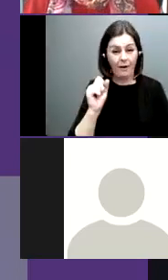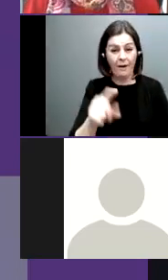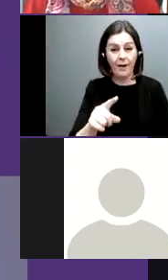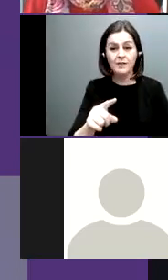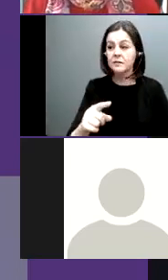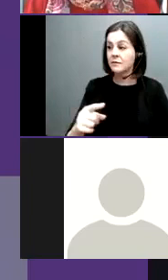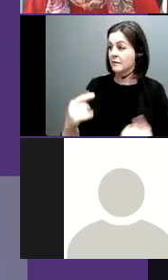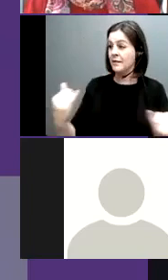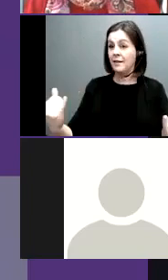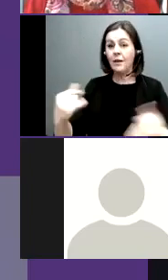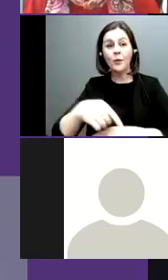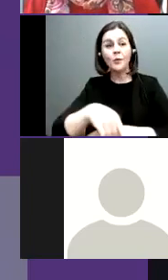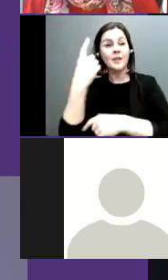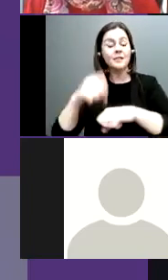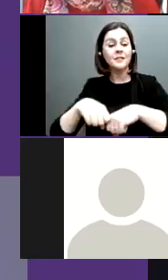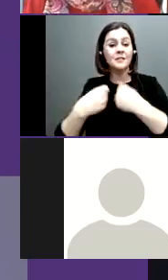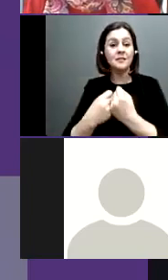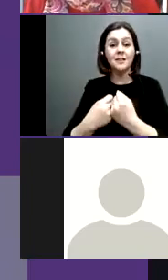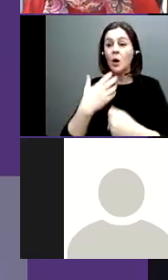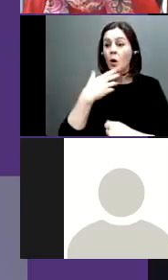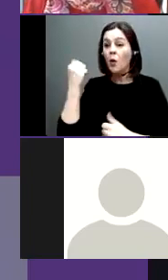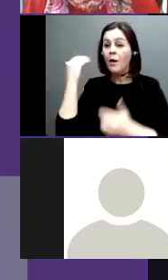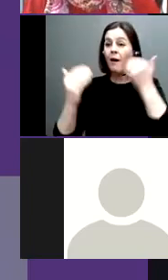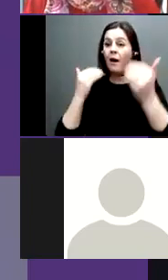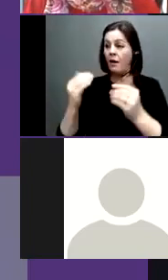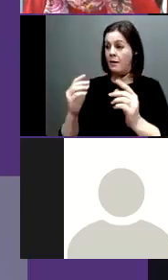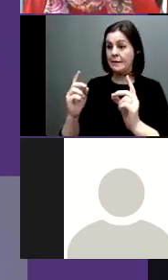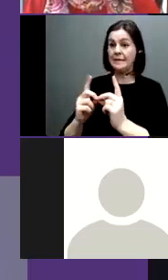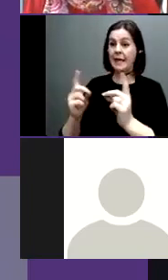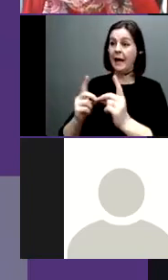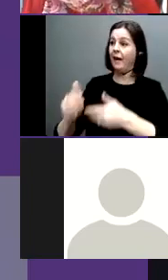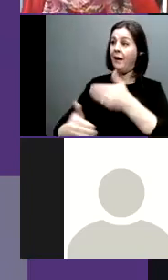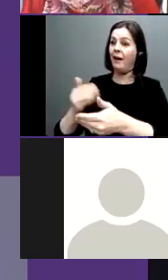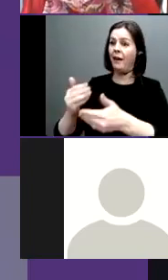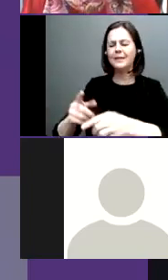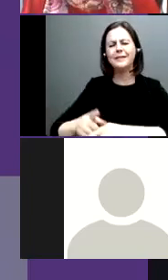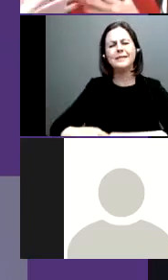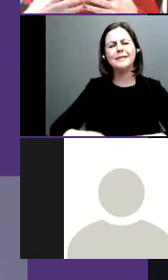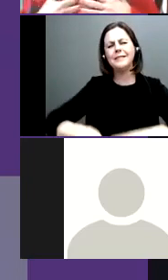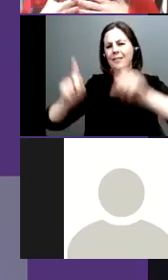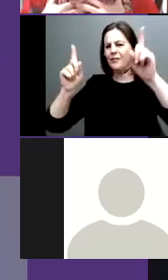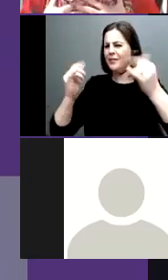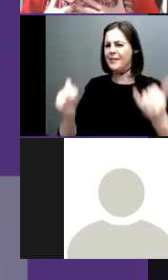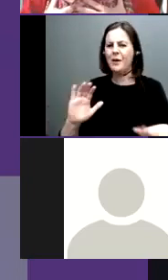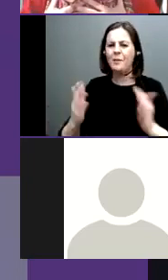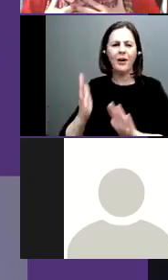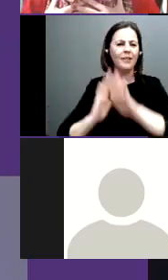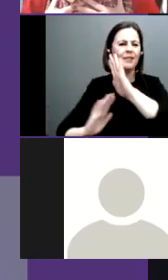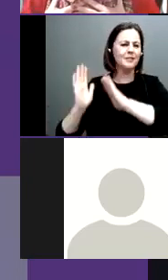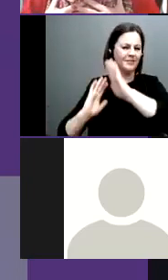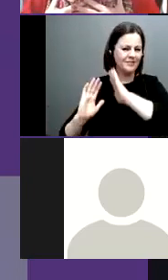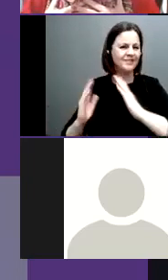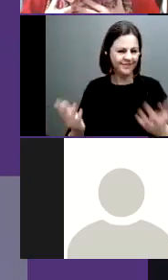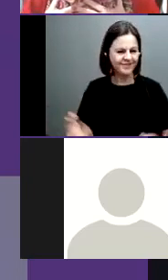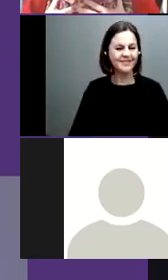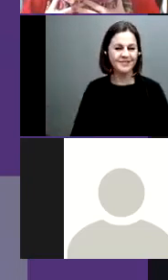older adults is vastly different than it was back in the day. And because I've now acknowledged to